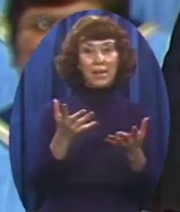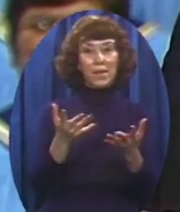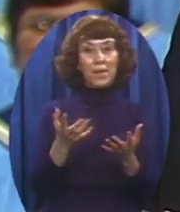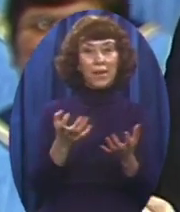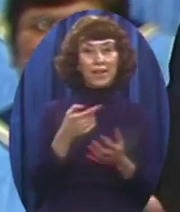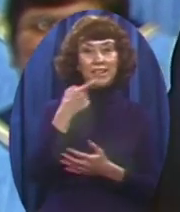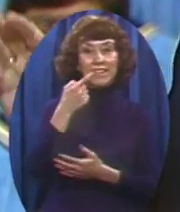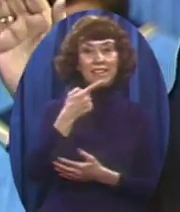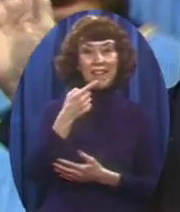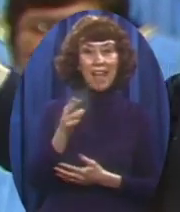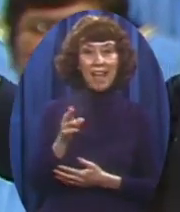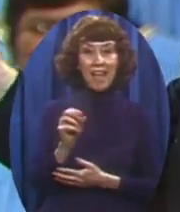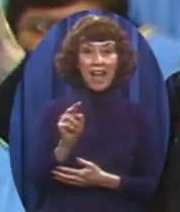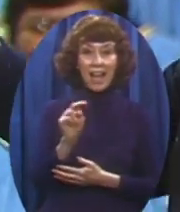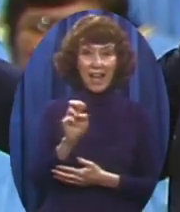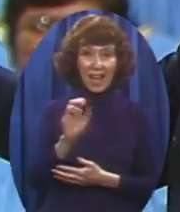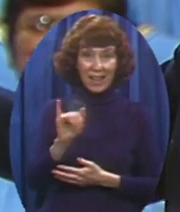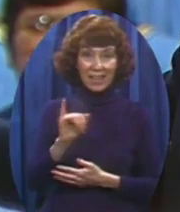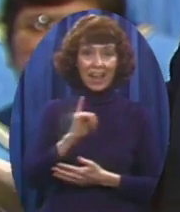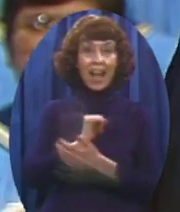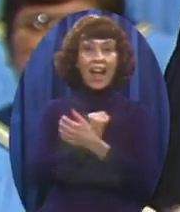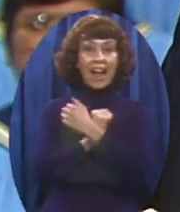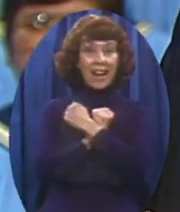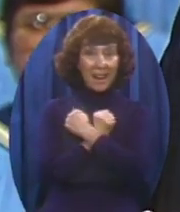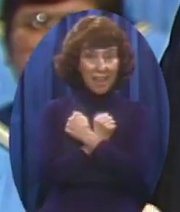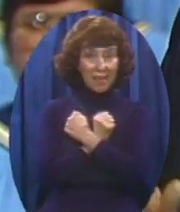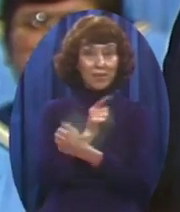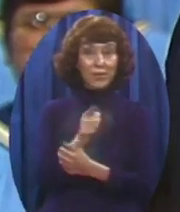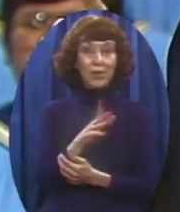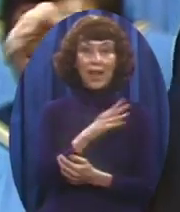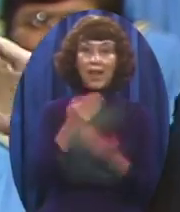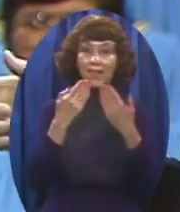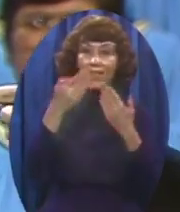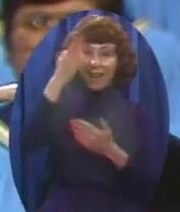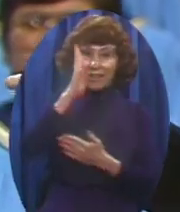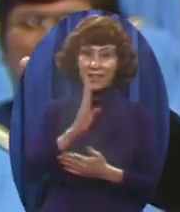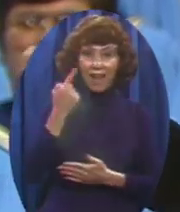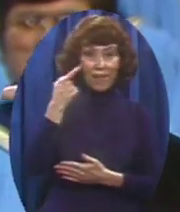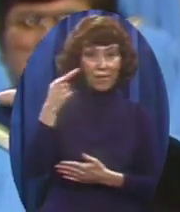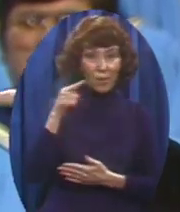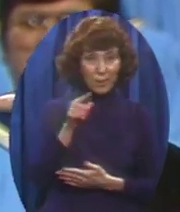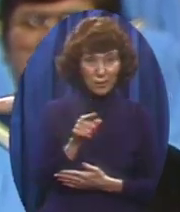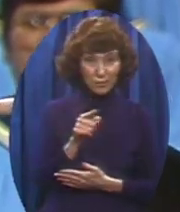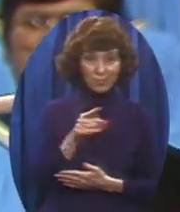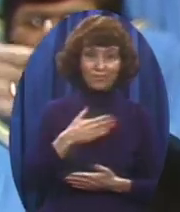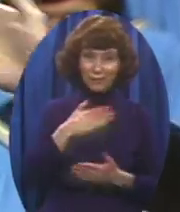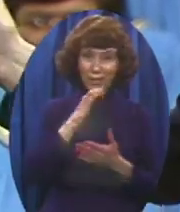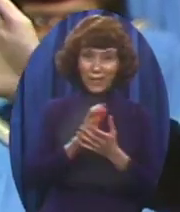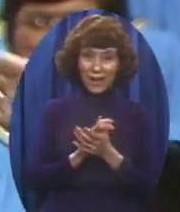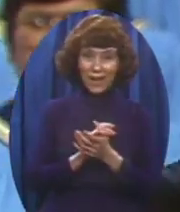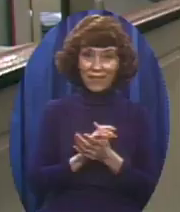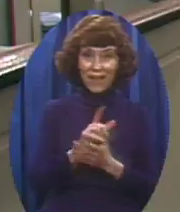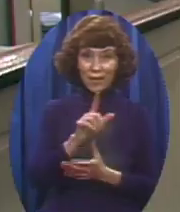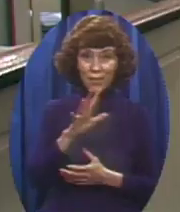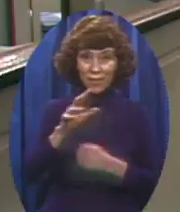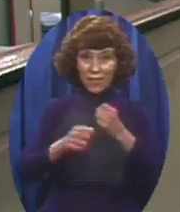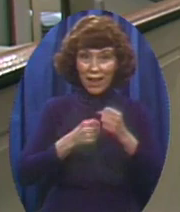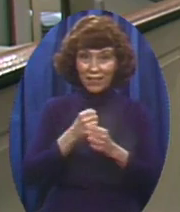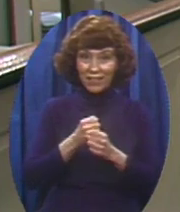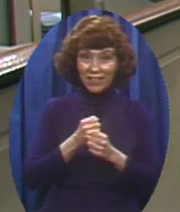I just wanted to say, honey, I love you and I thank God for you. And 25 years from now, I'll help you to the